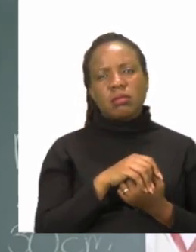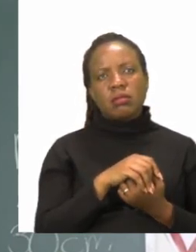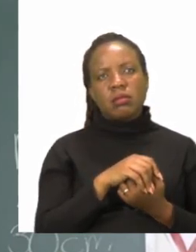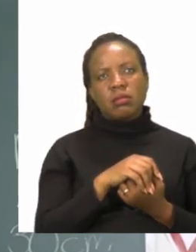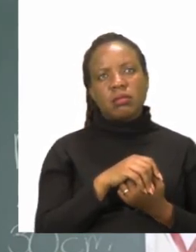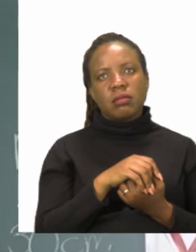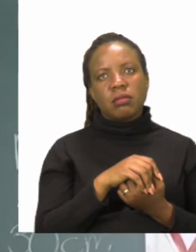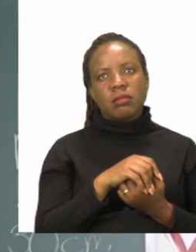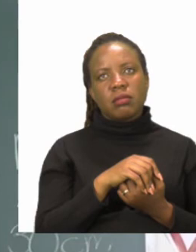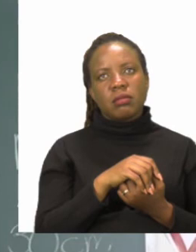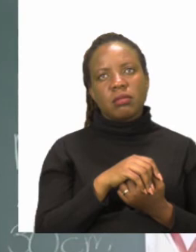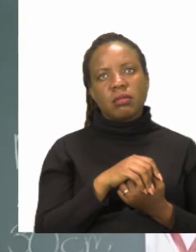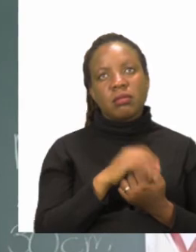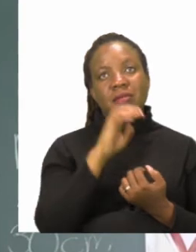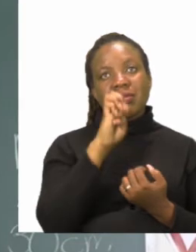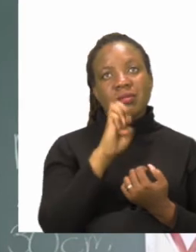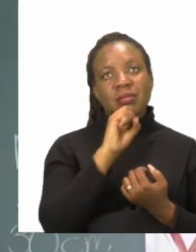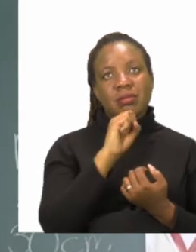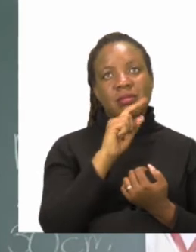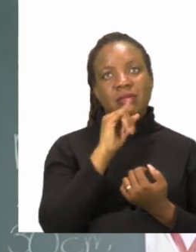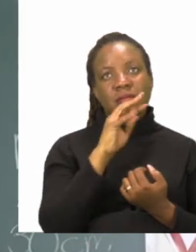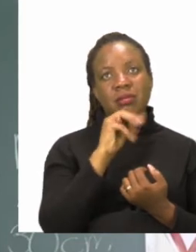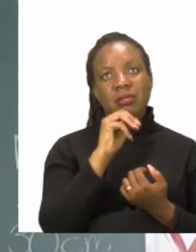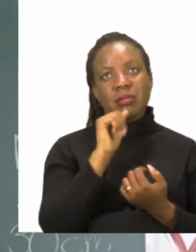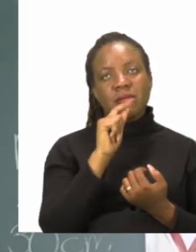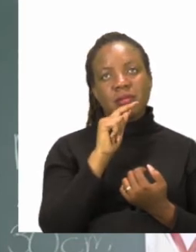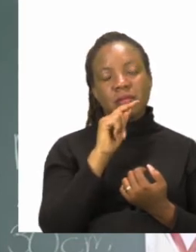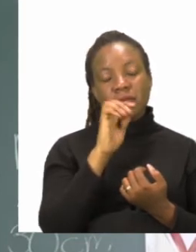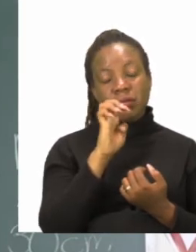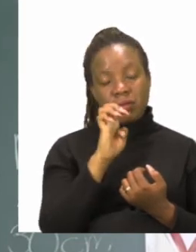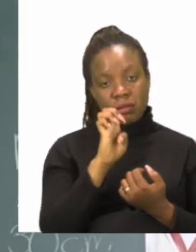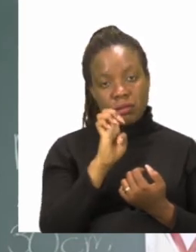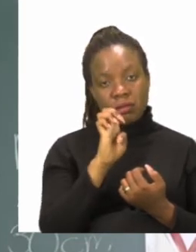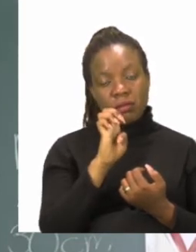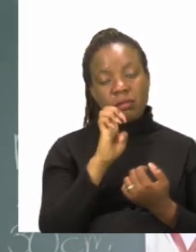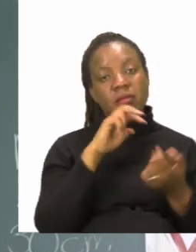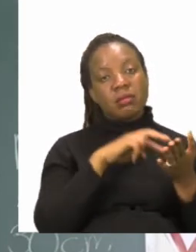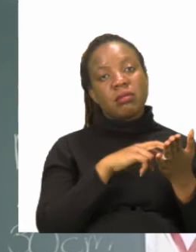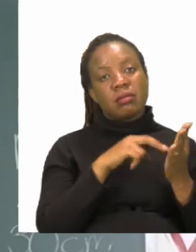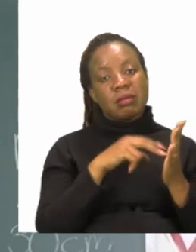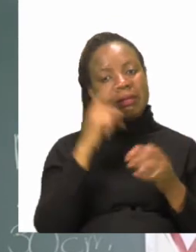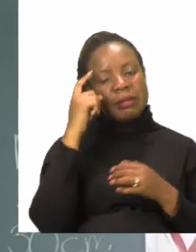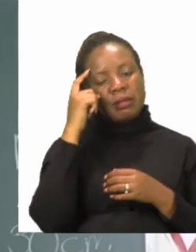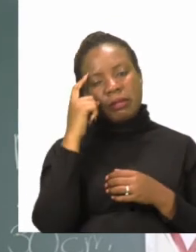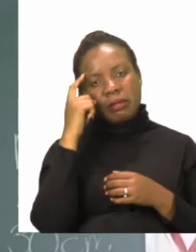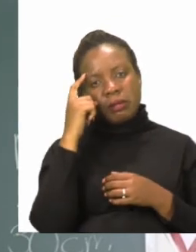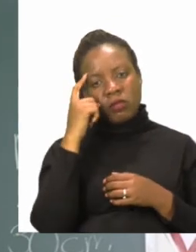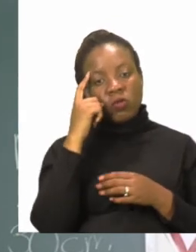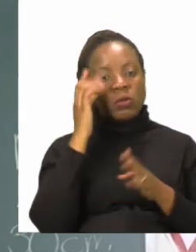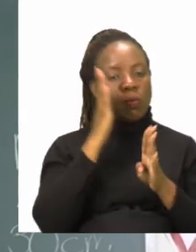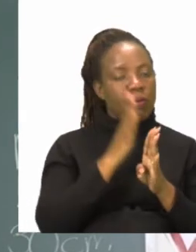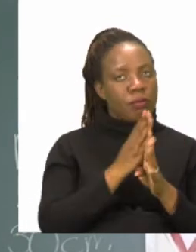Okay, remember what we said? If we estimate, we are guessing. So I